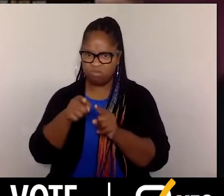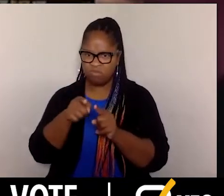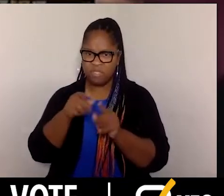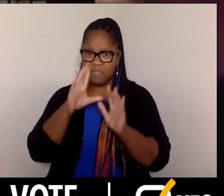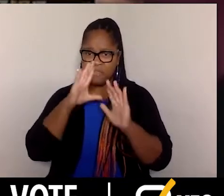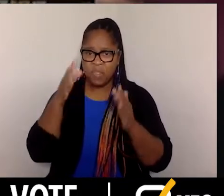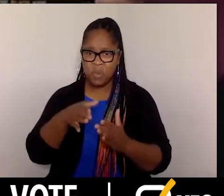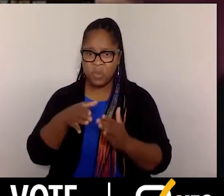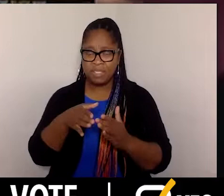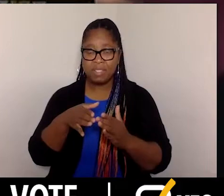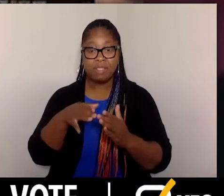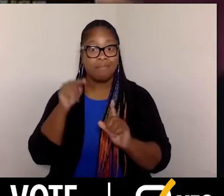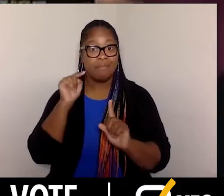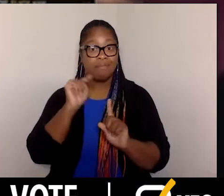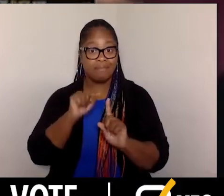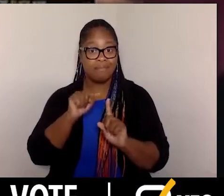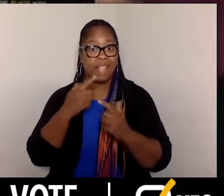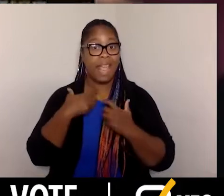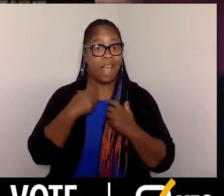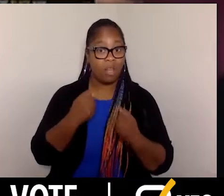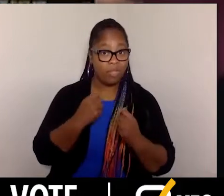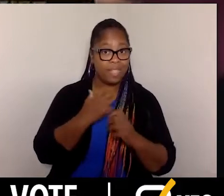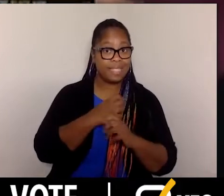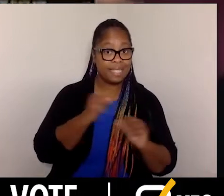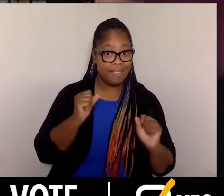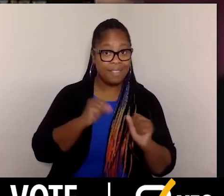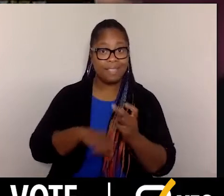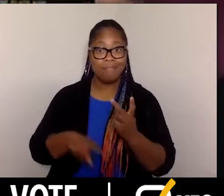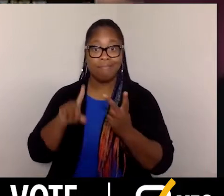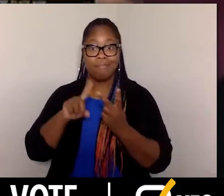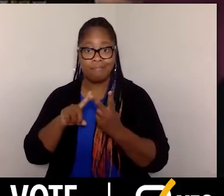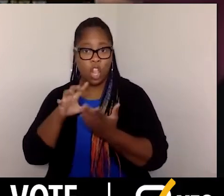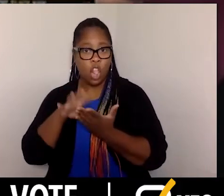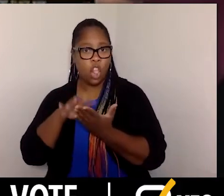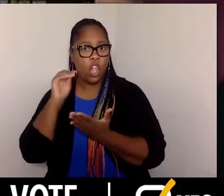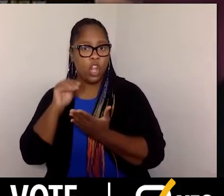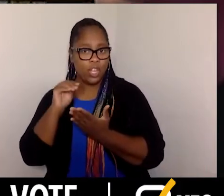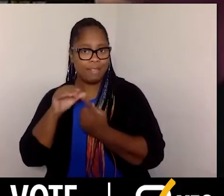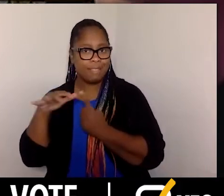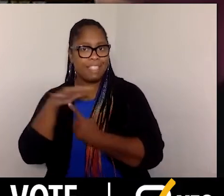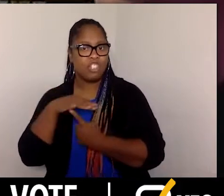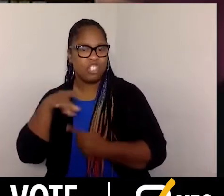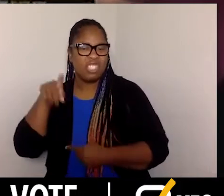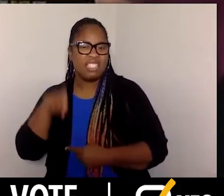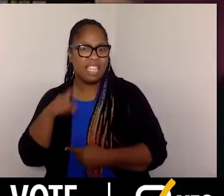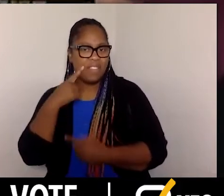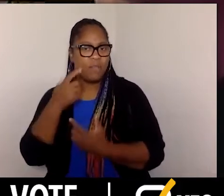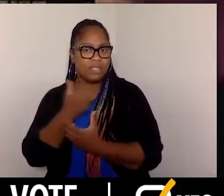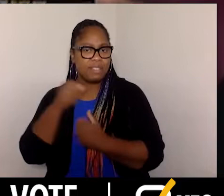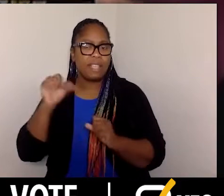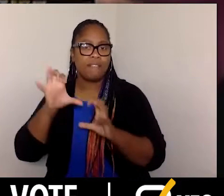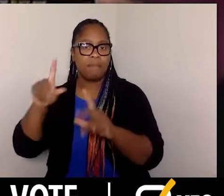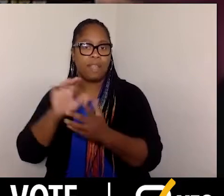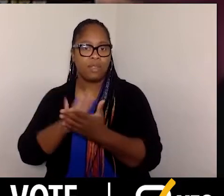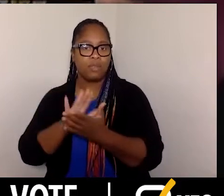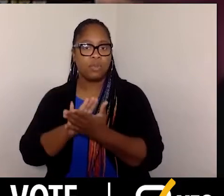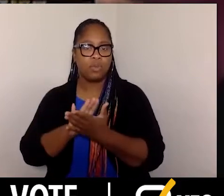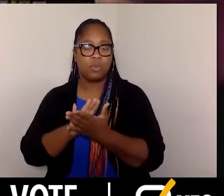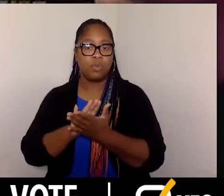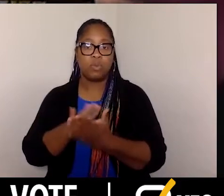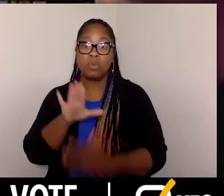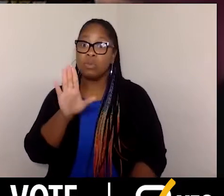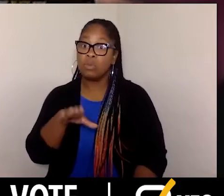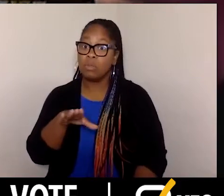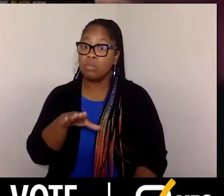and safety and learning conditions needed for a safe return. Let's be